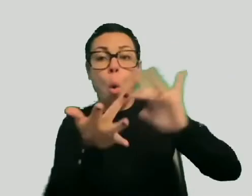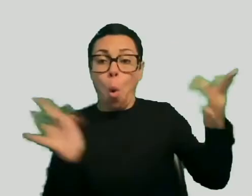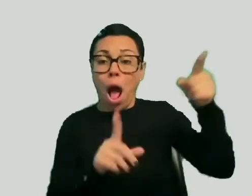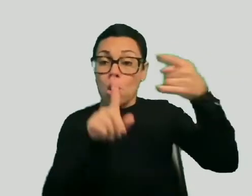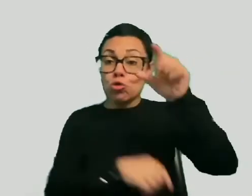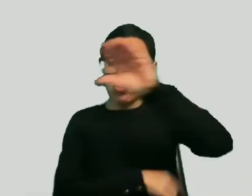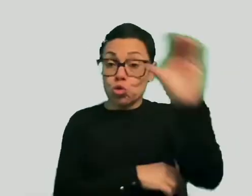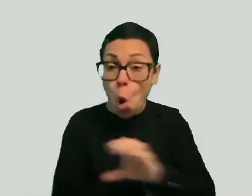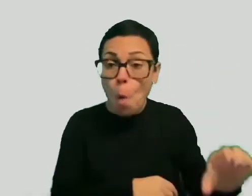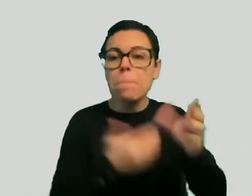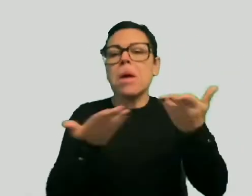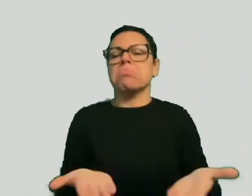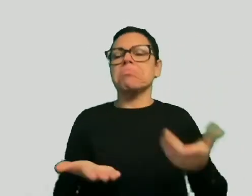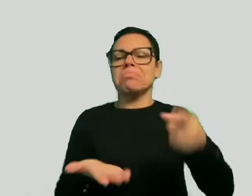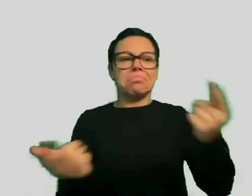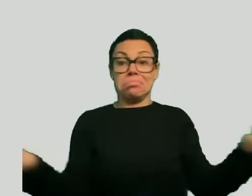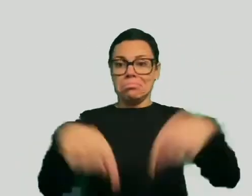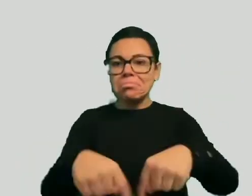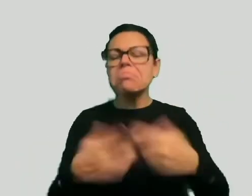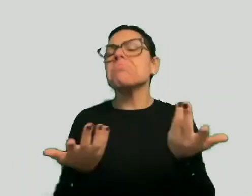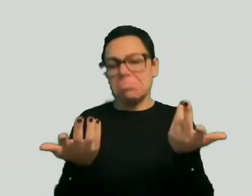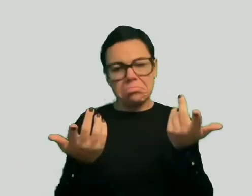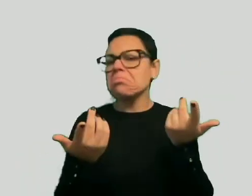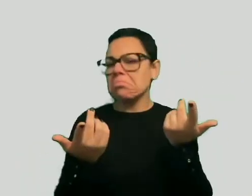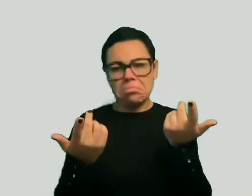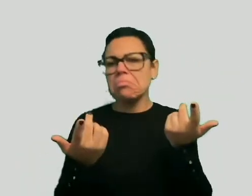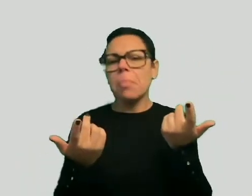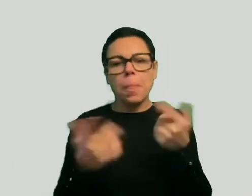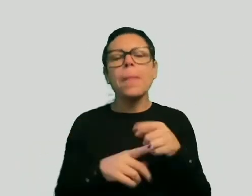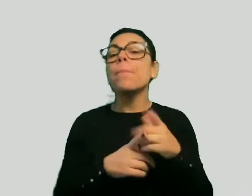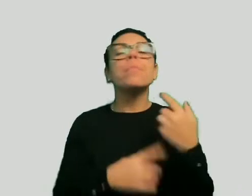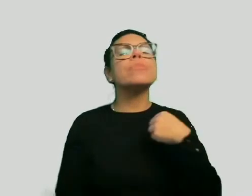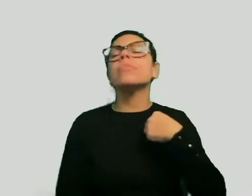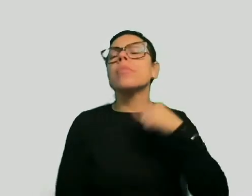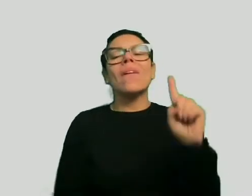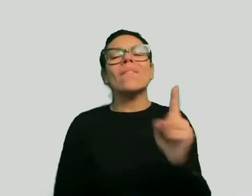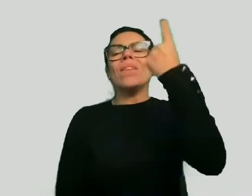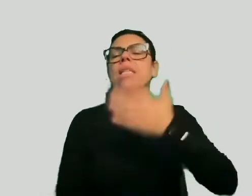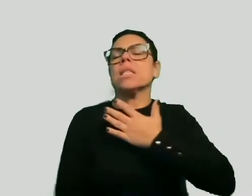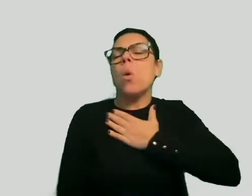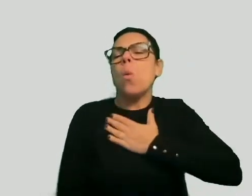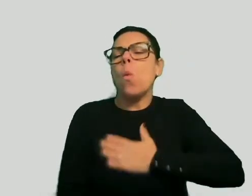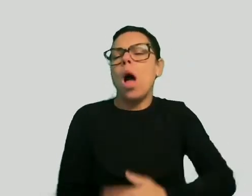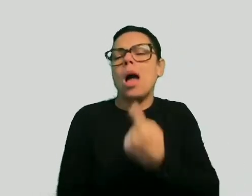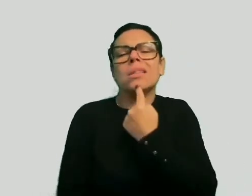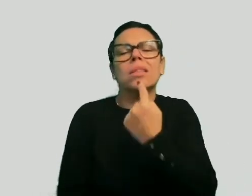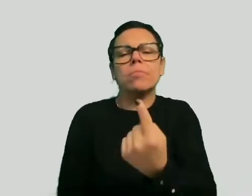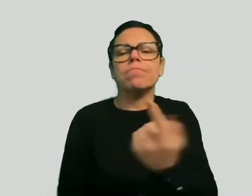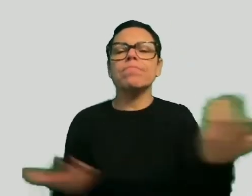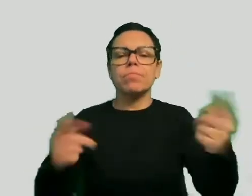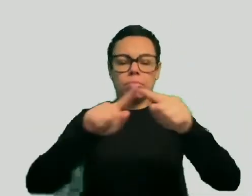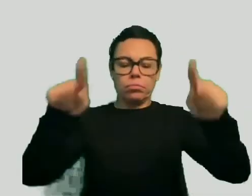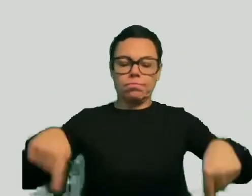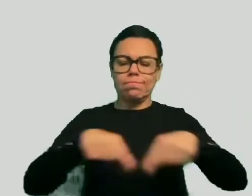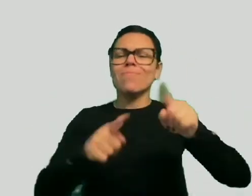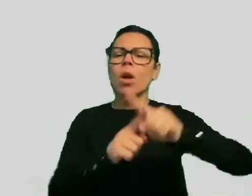is maybe the first message when we start looking at a public contract, so when we have a public procurement